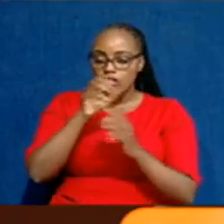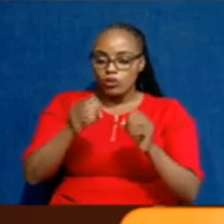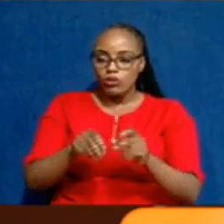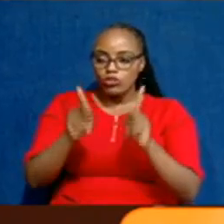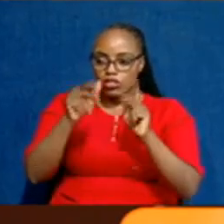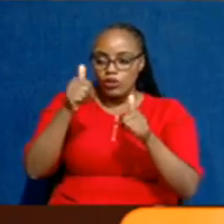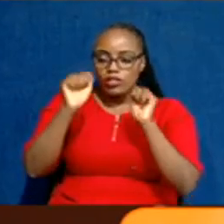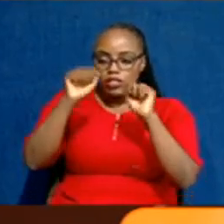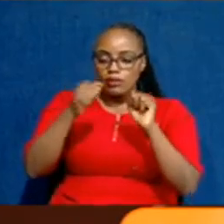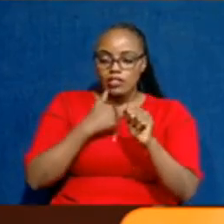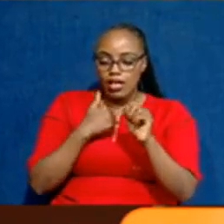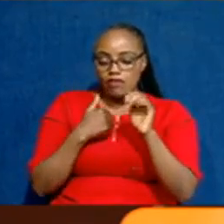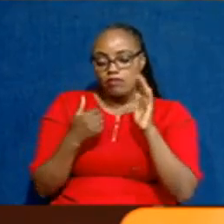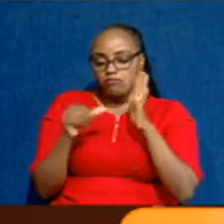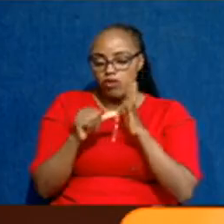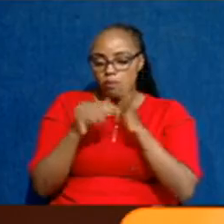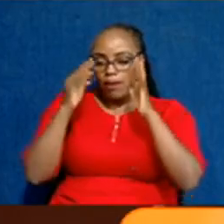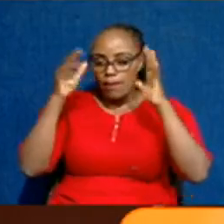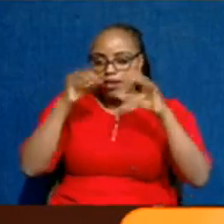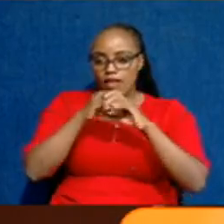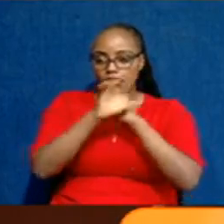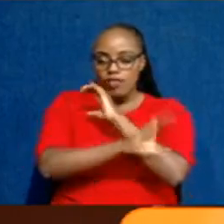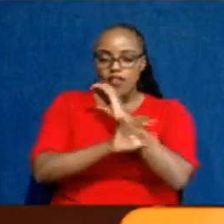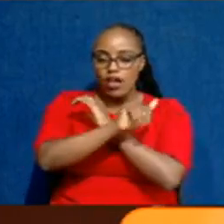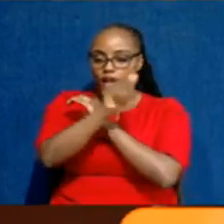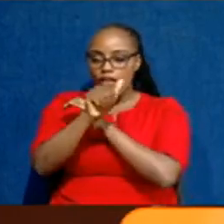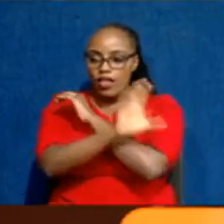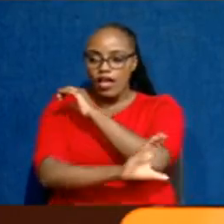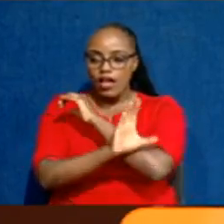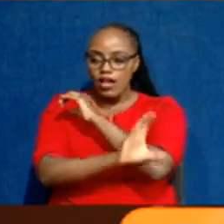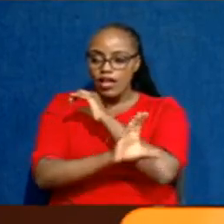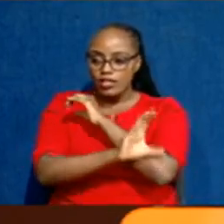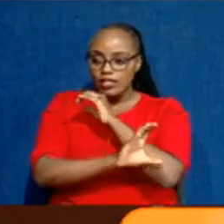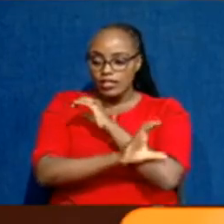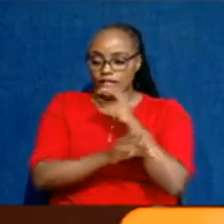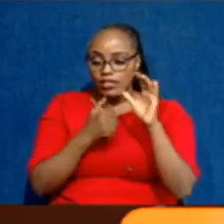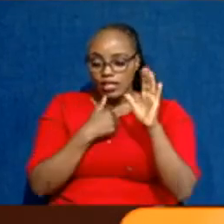will be detrimental to our economy, because all other countries are in this race.